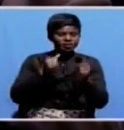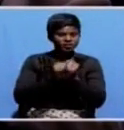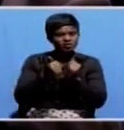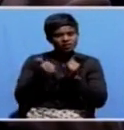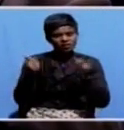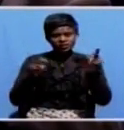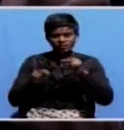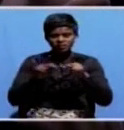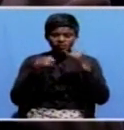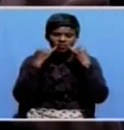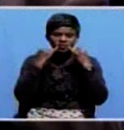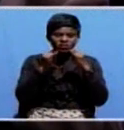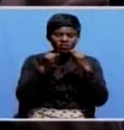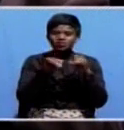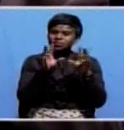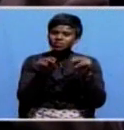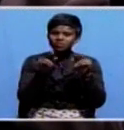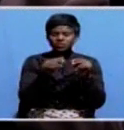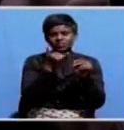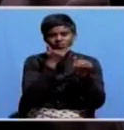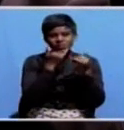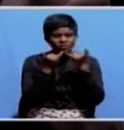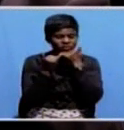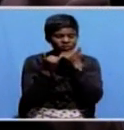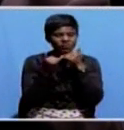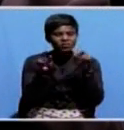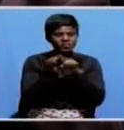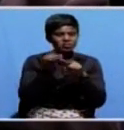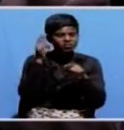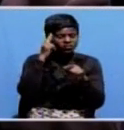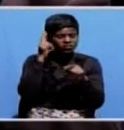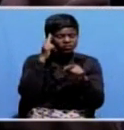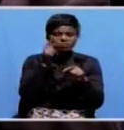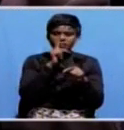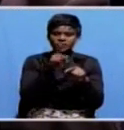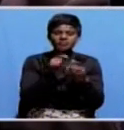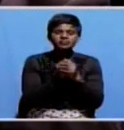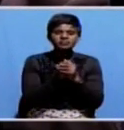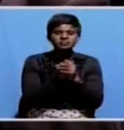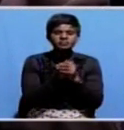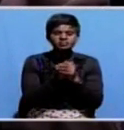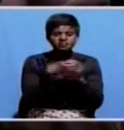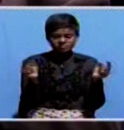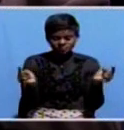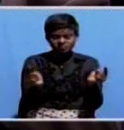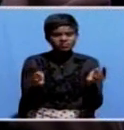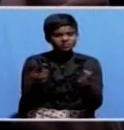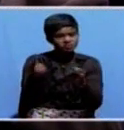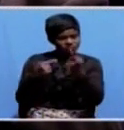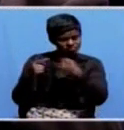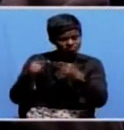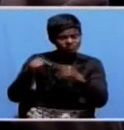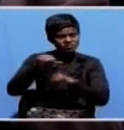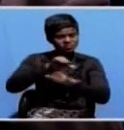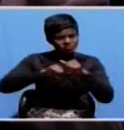told him, this is not on. And you remember, he came around and said he was no